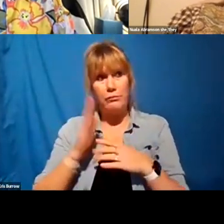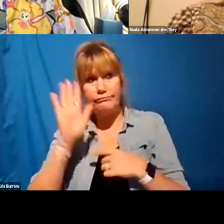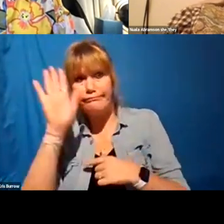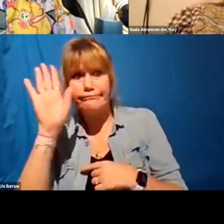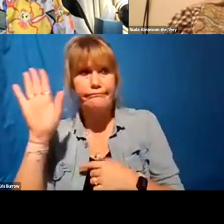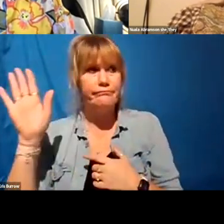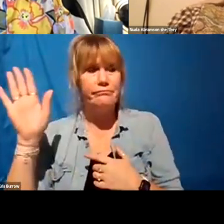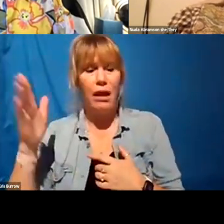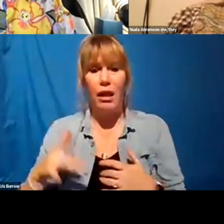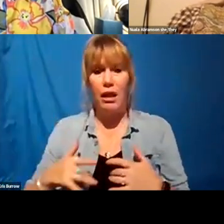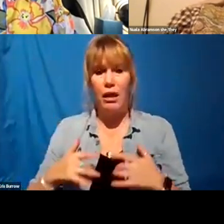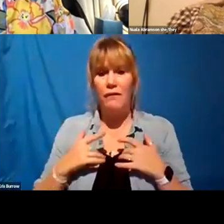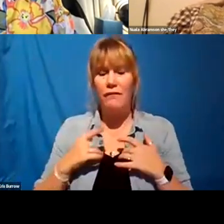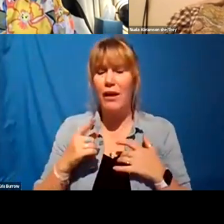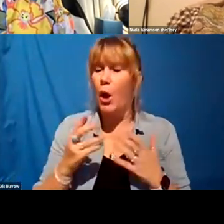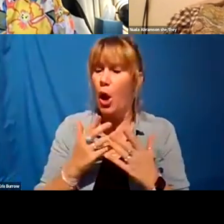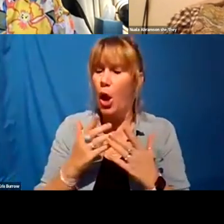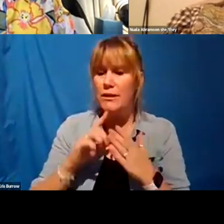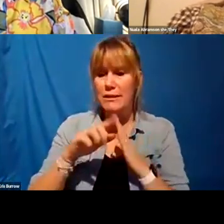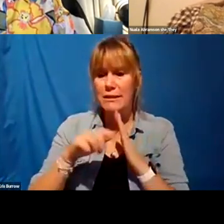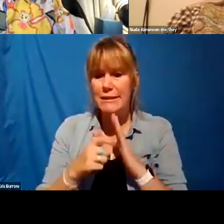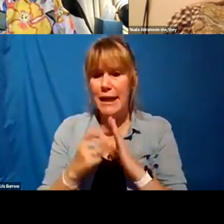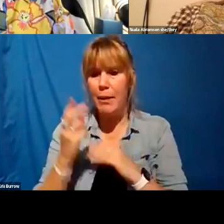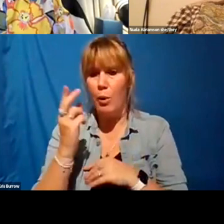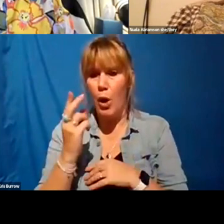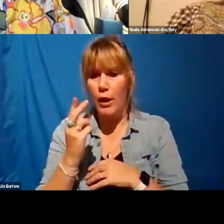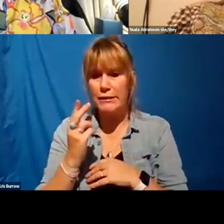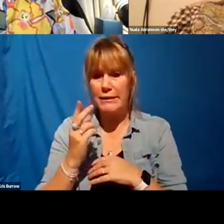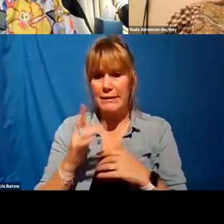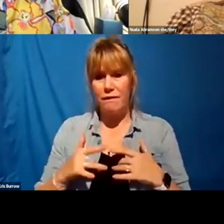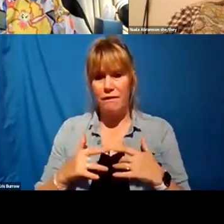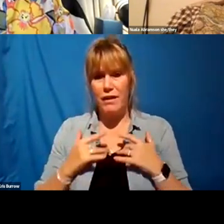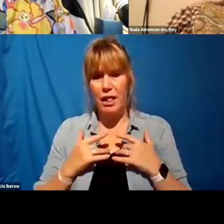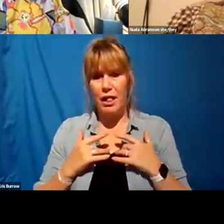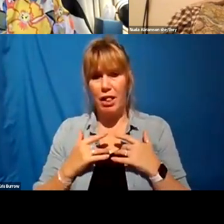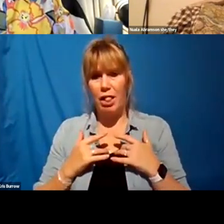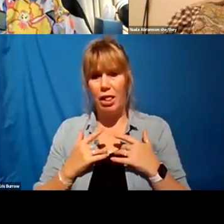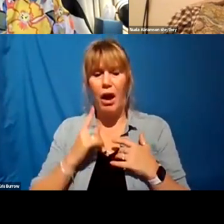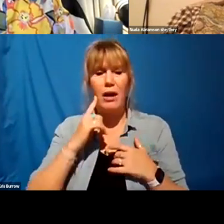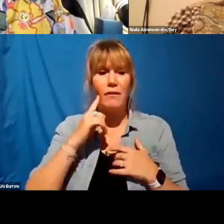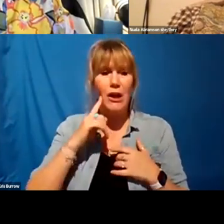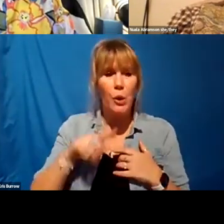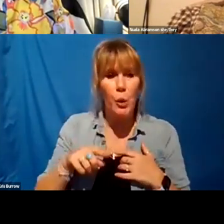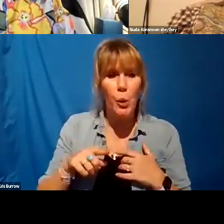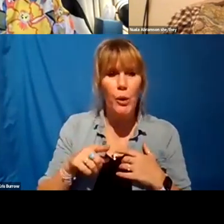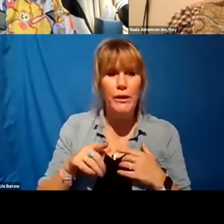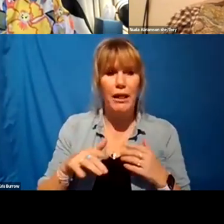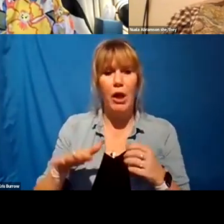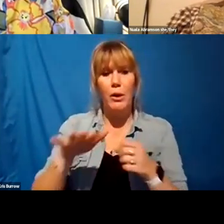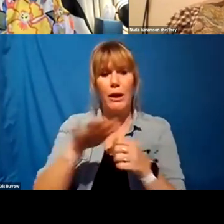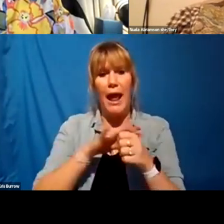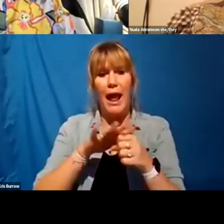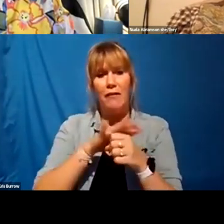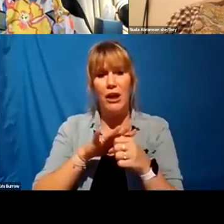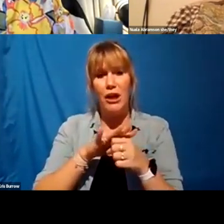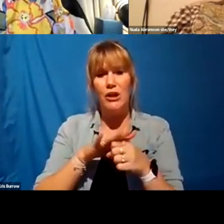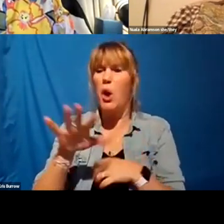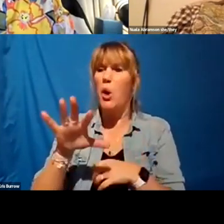a lot of disabled artists who maybe feel left out of these spaces will choose a different